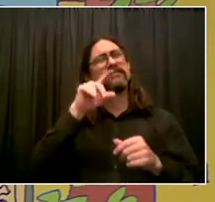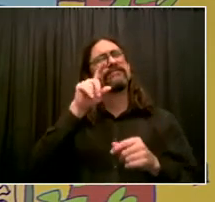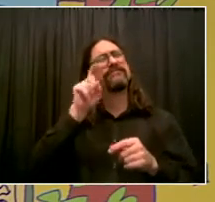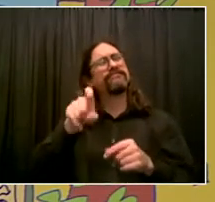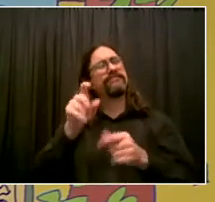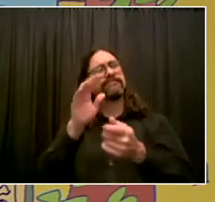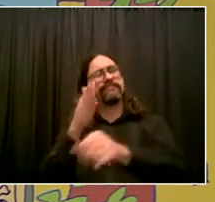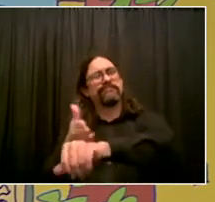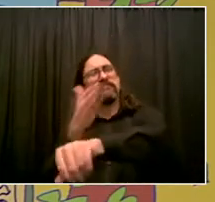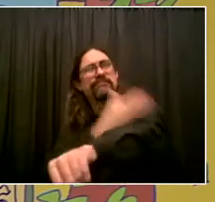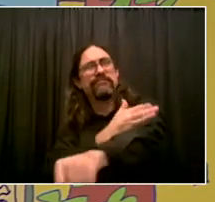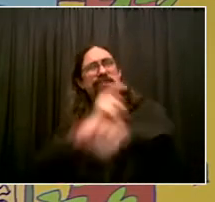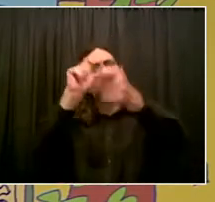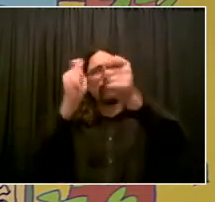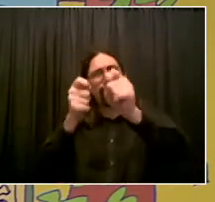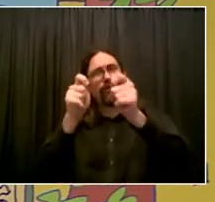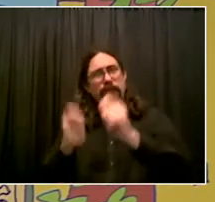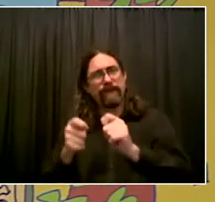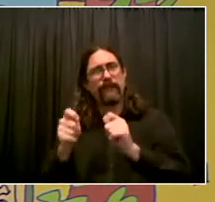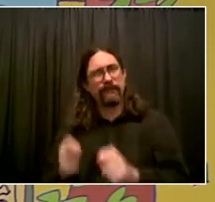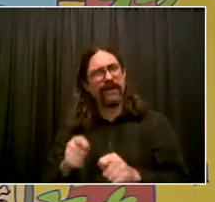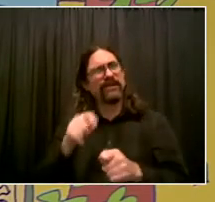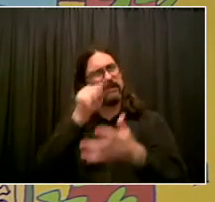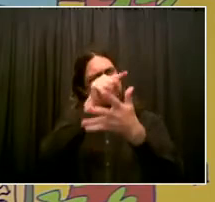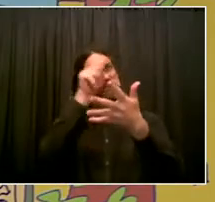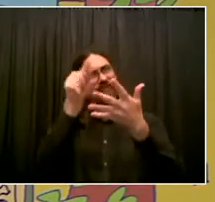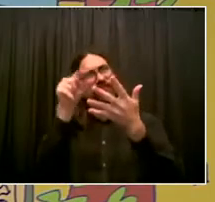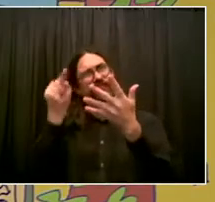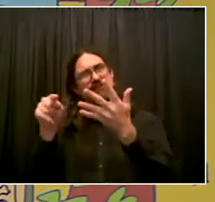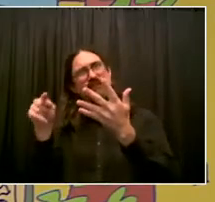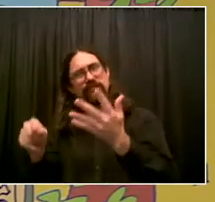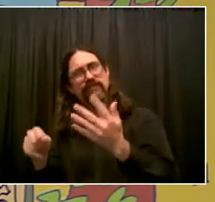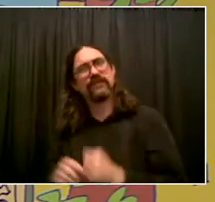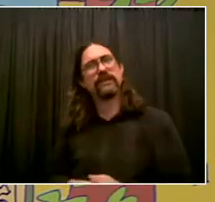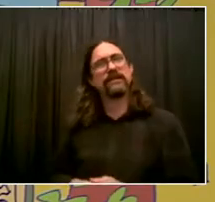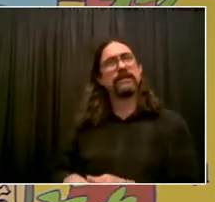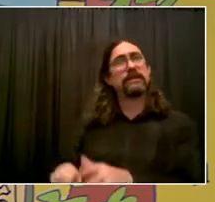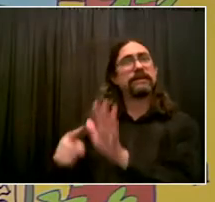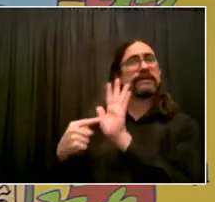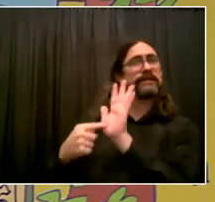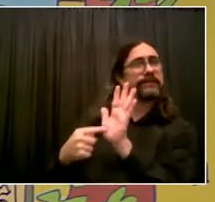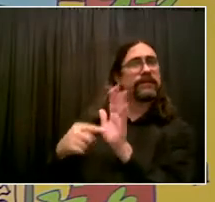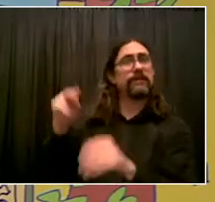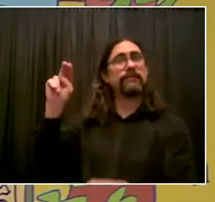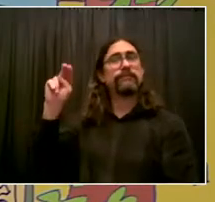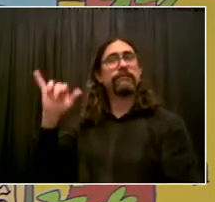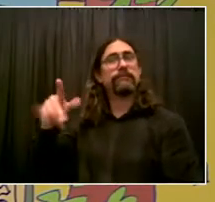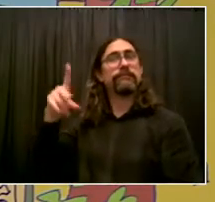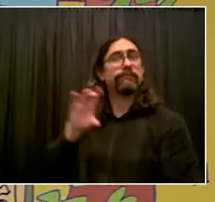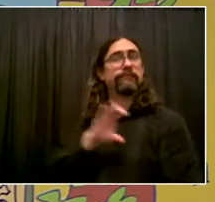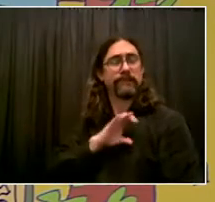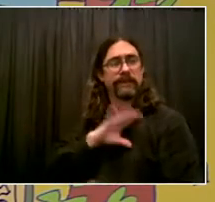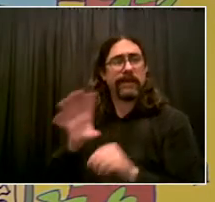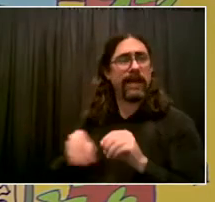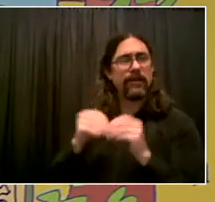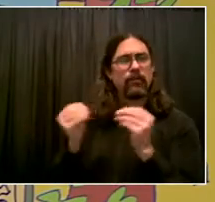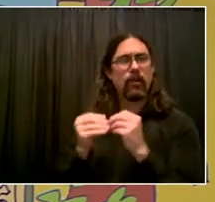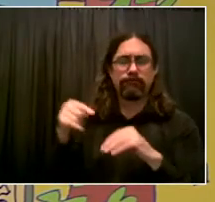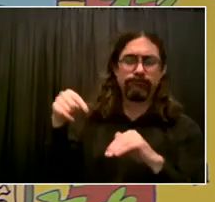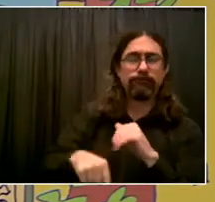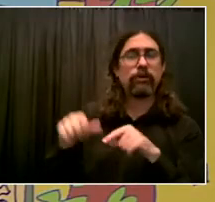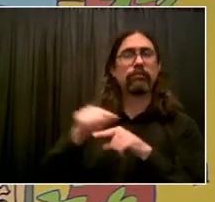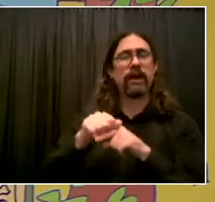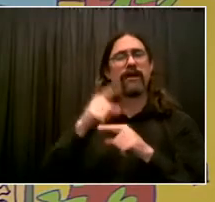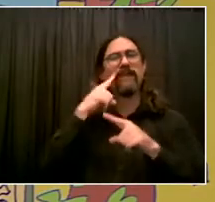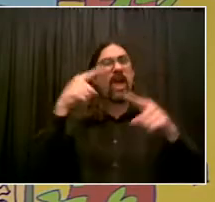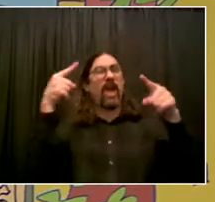de-escalation and a lot of other changes that really have had an impact and really have made us better and made the way that we police our communities